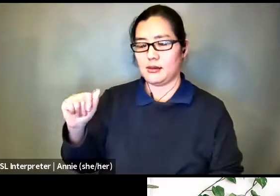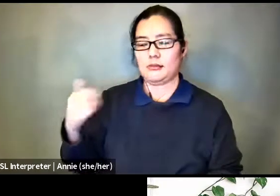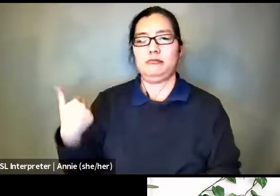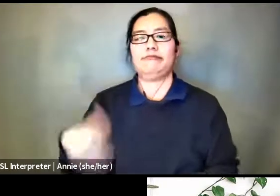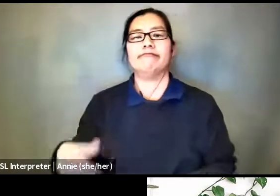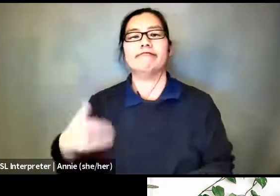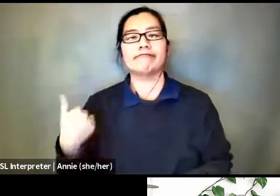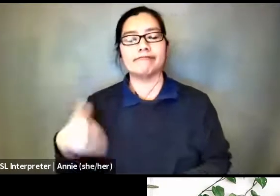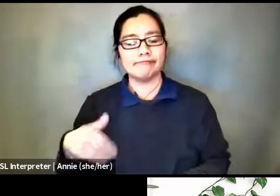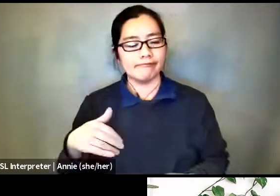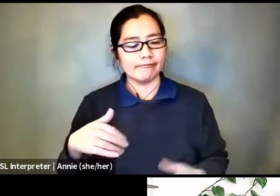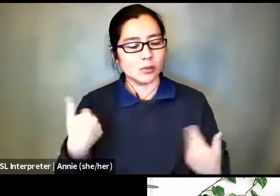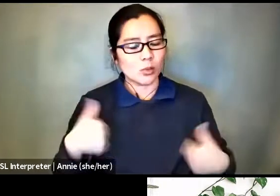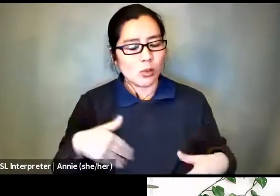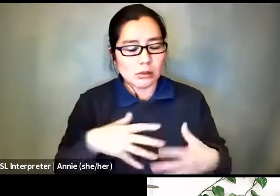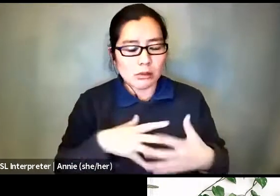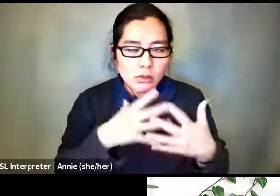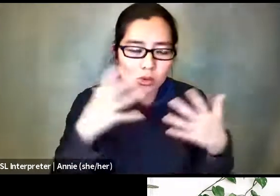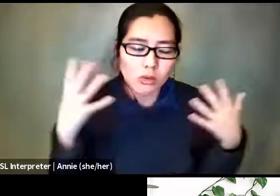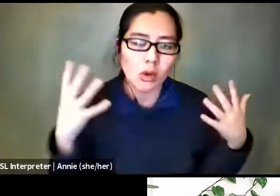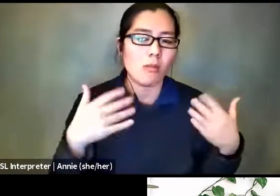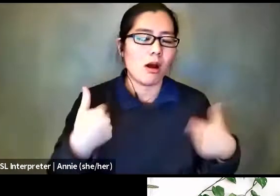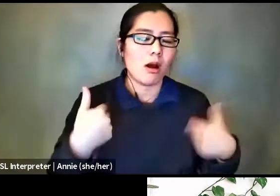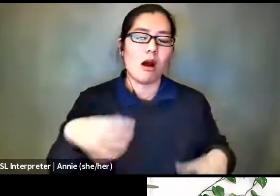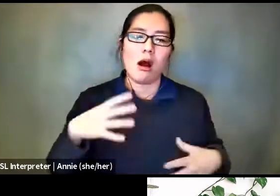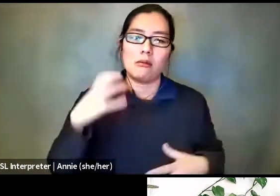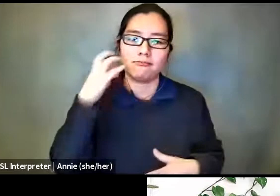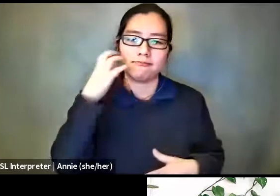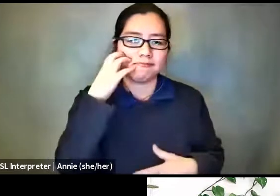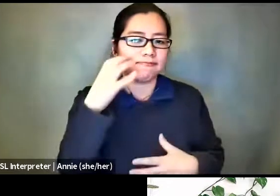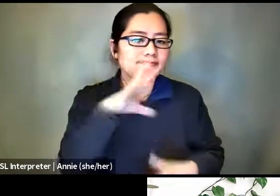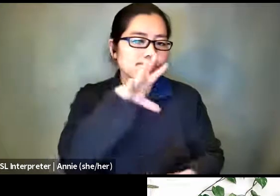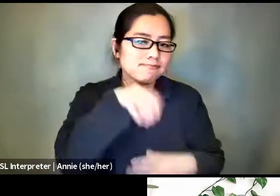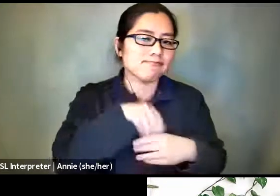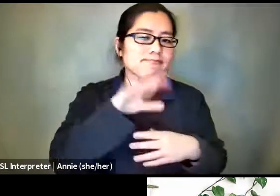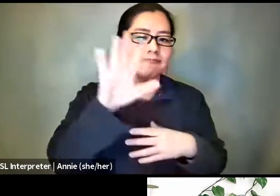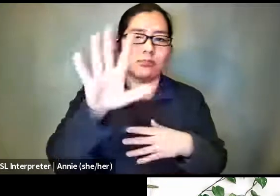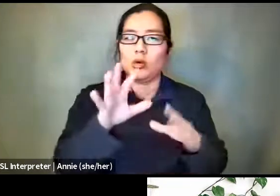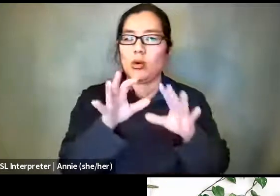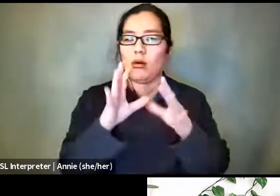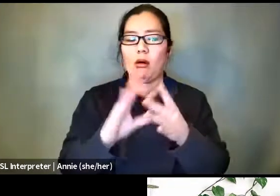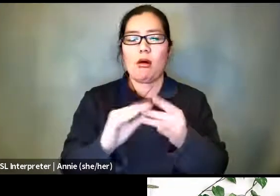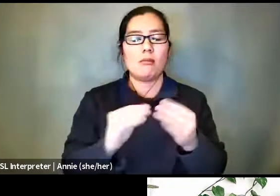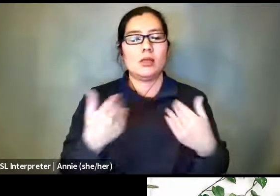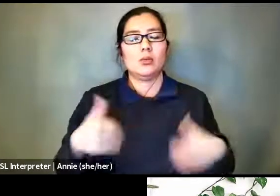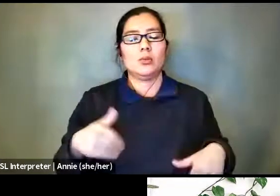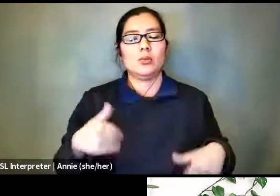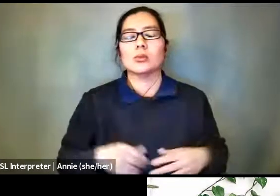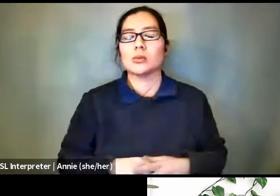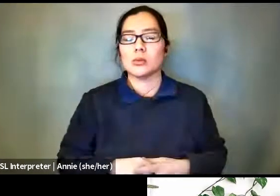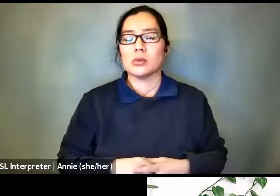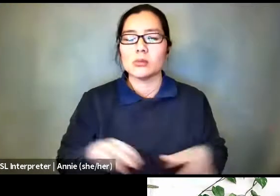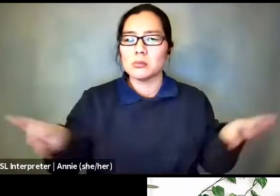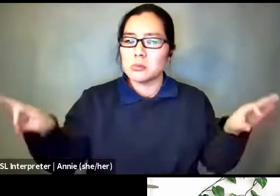there's a lot in what you just said, and I think it's really important that people know that